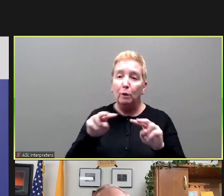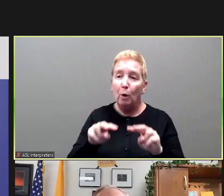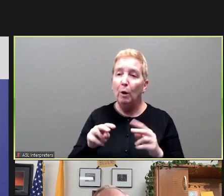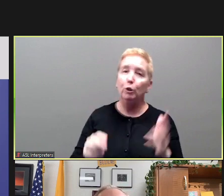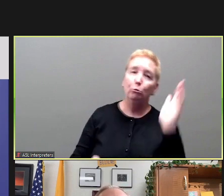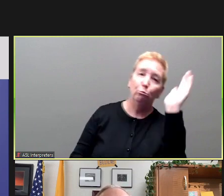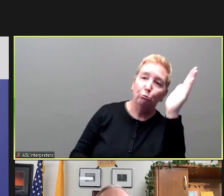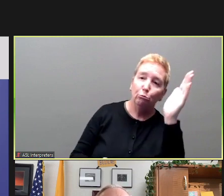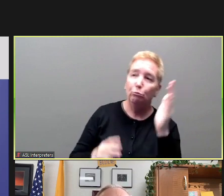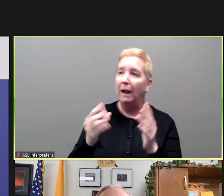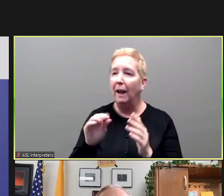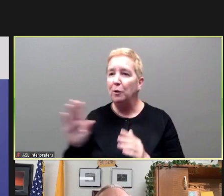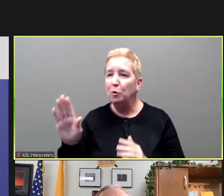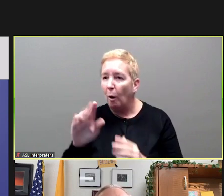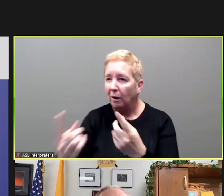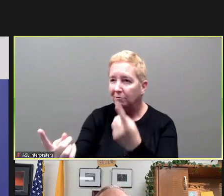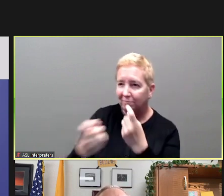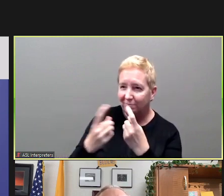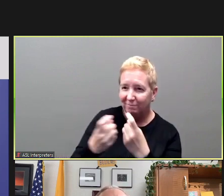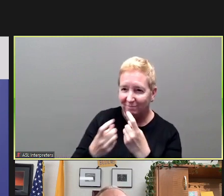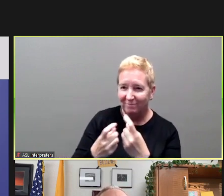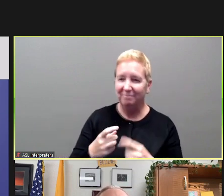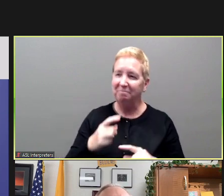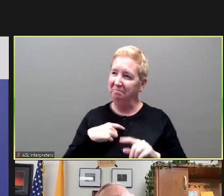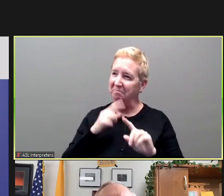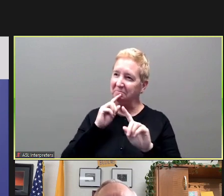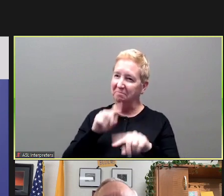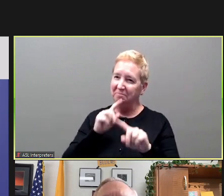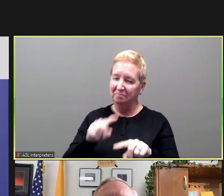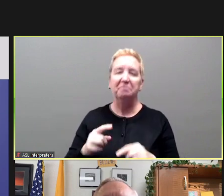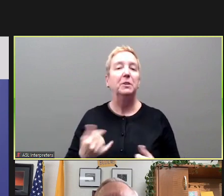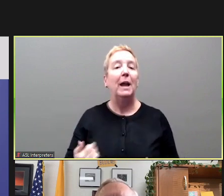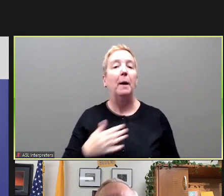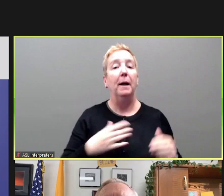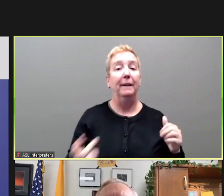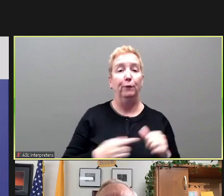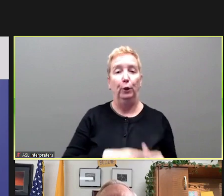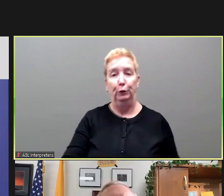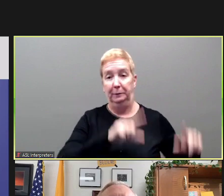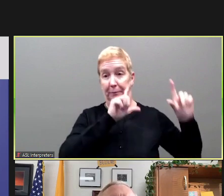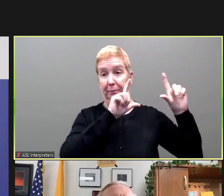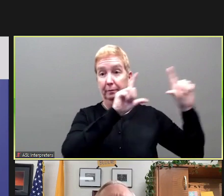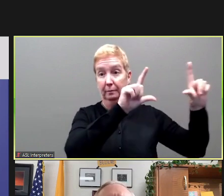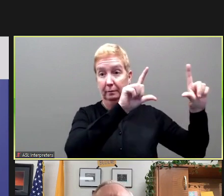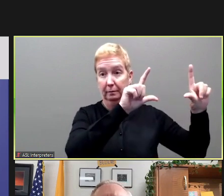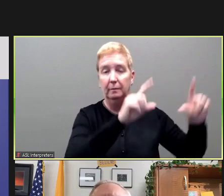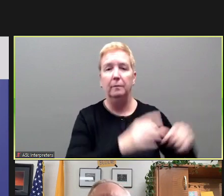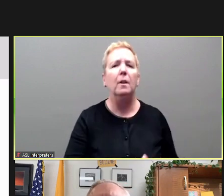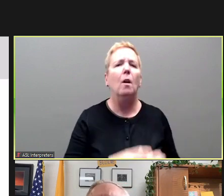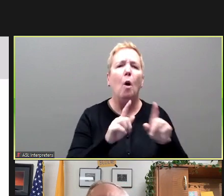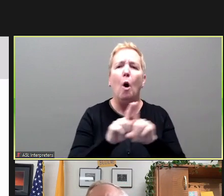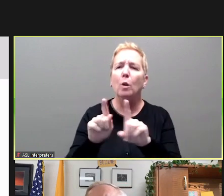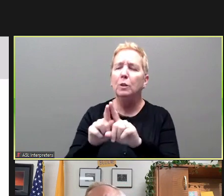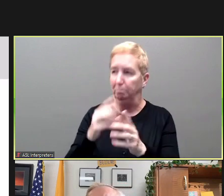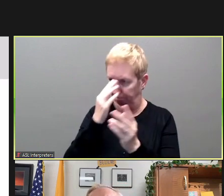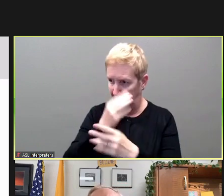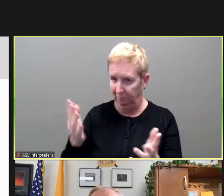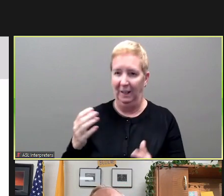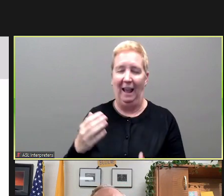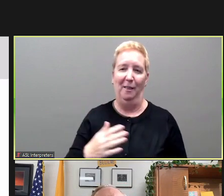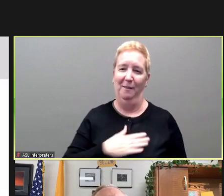go on as well near the end. And if I could just go to the first slide, we'll get right to it. Also really happy to have